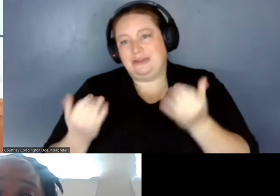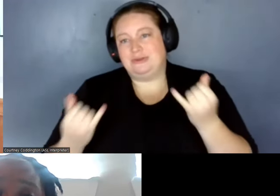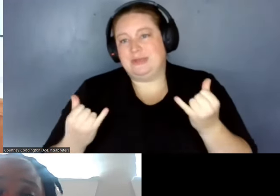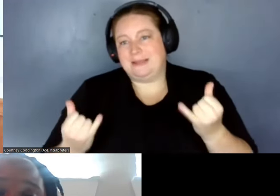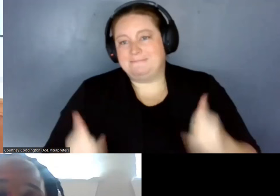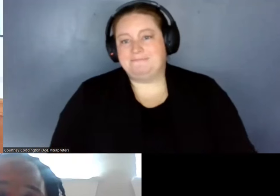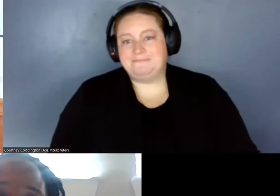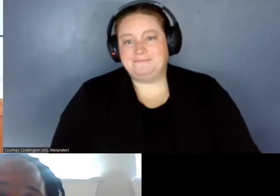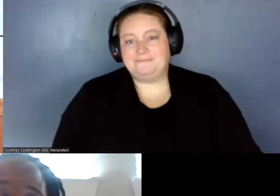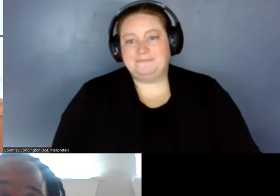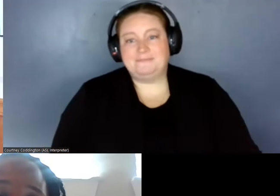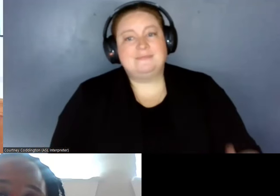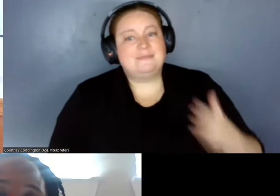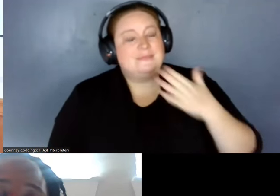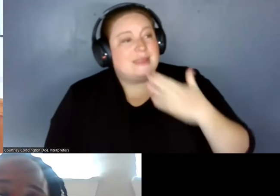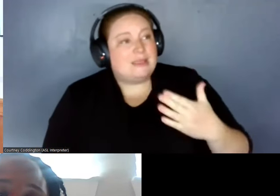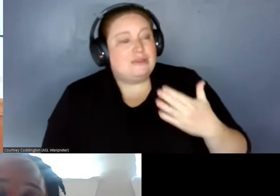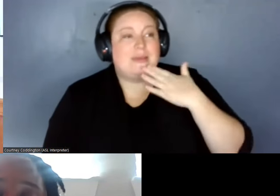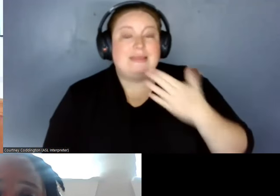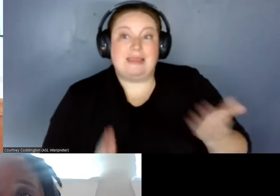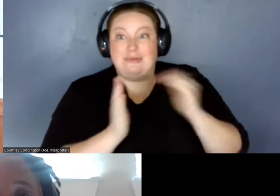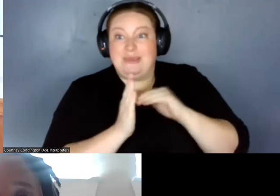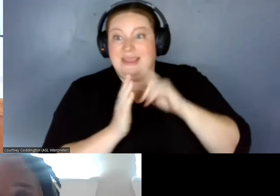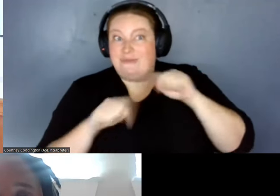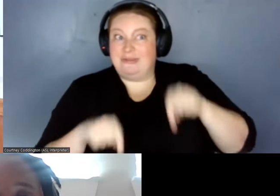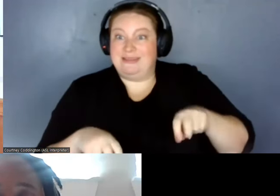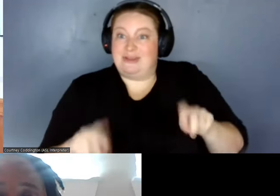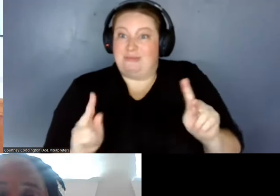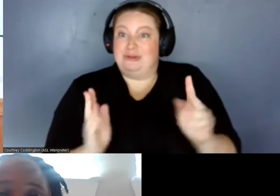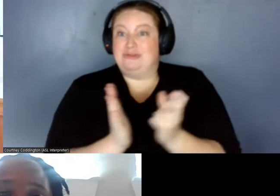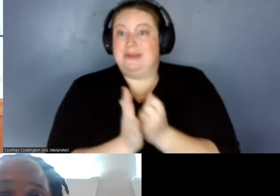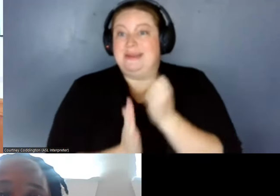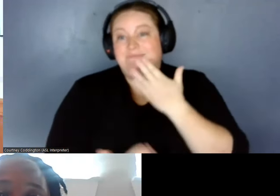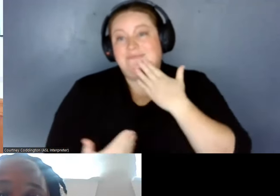Thank you. And thank you again for this opportunity. Thank you.